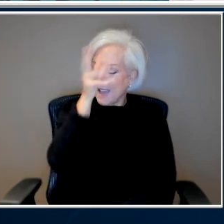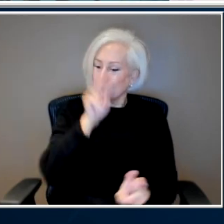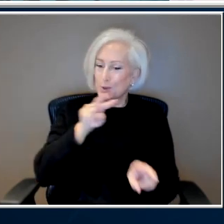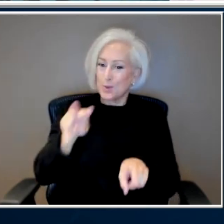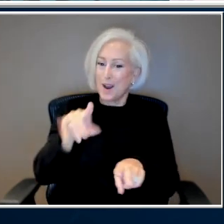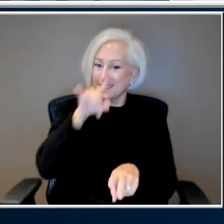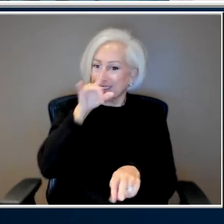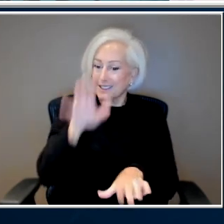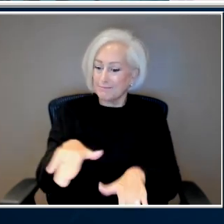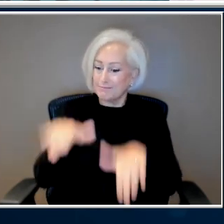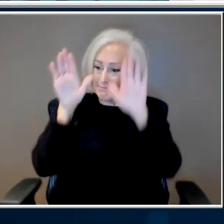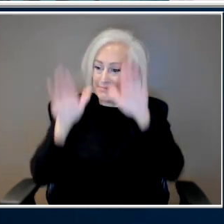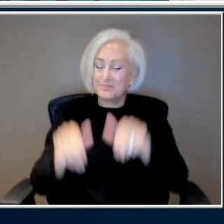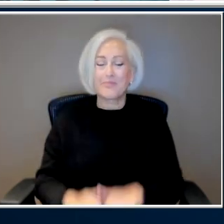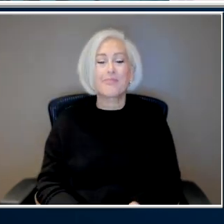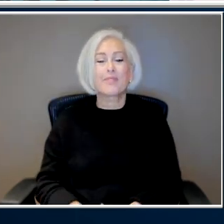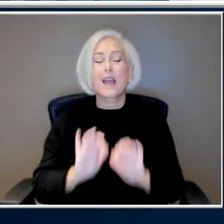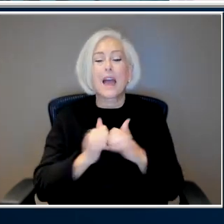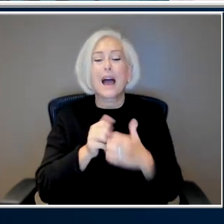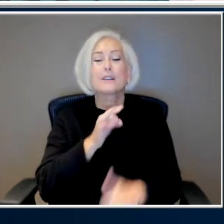getting along with you?